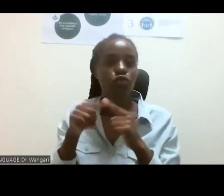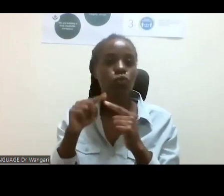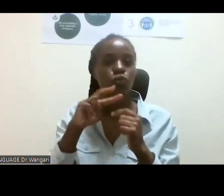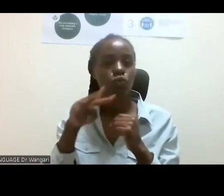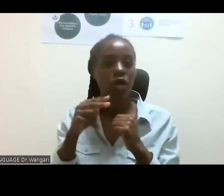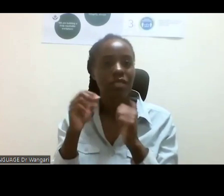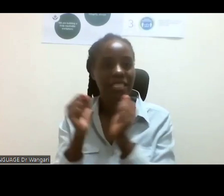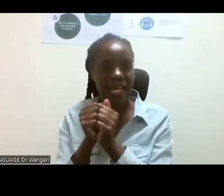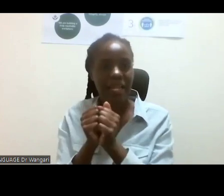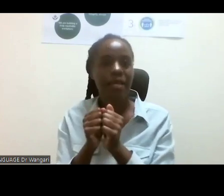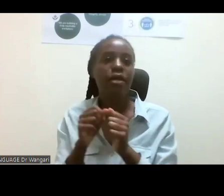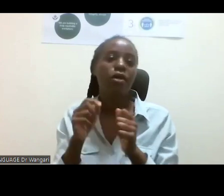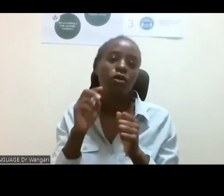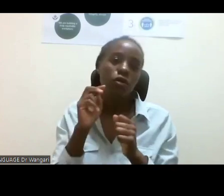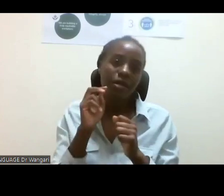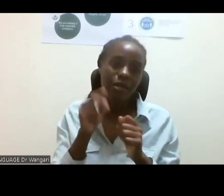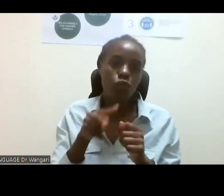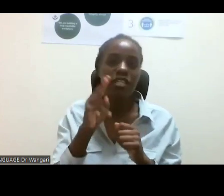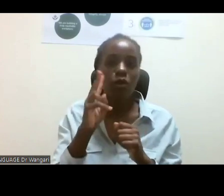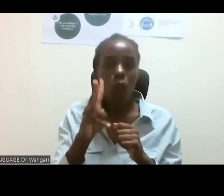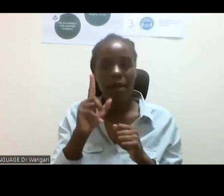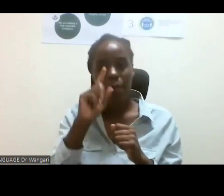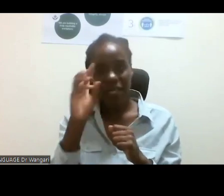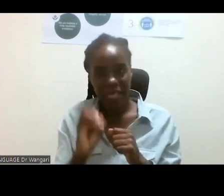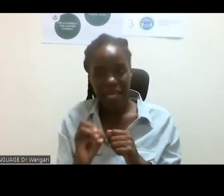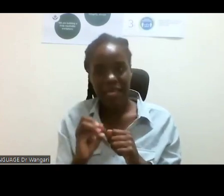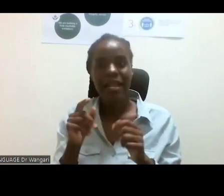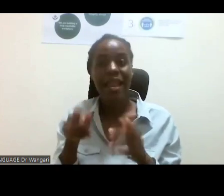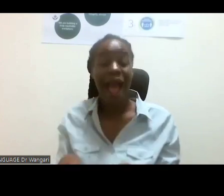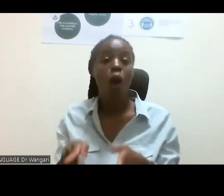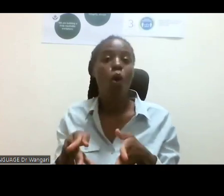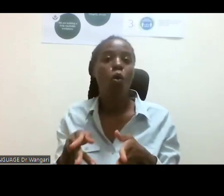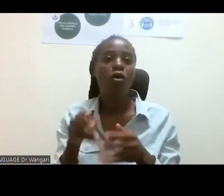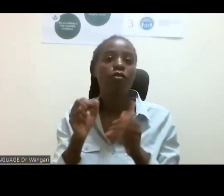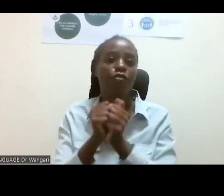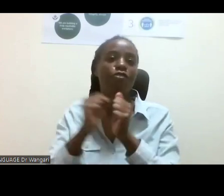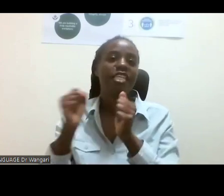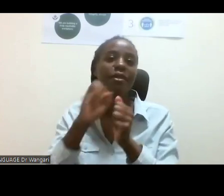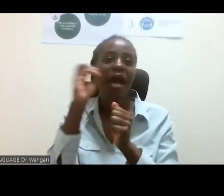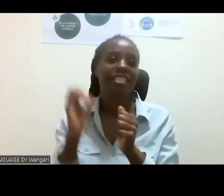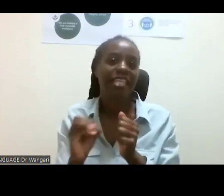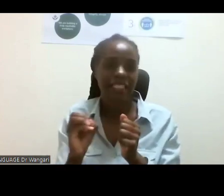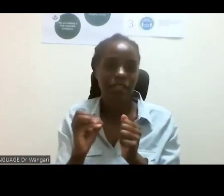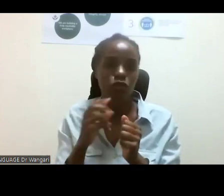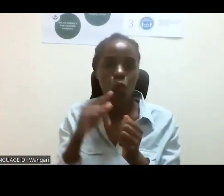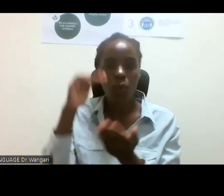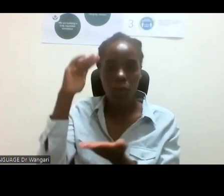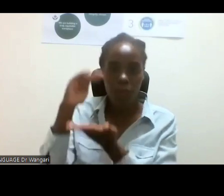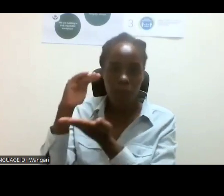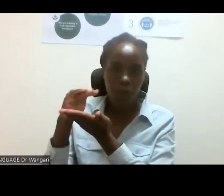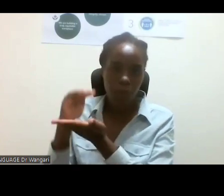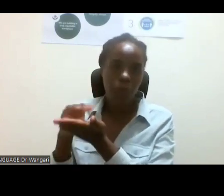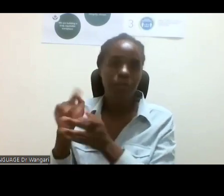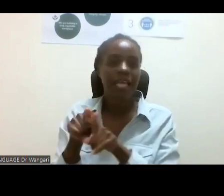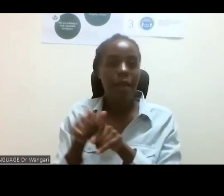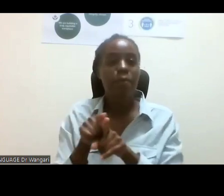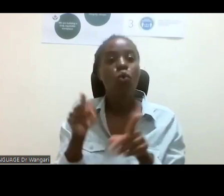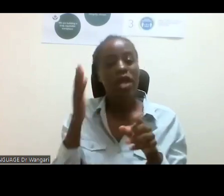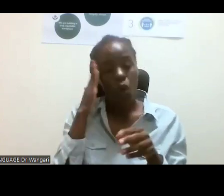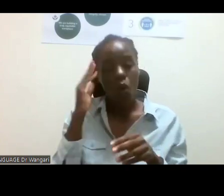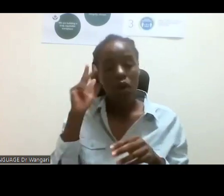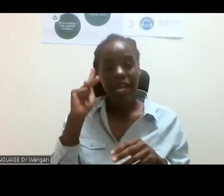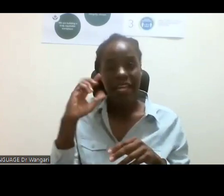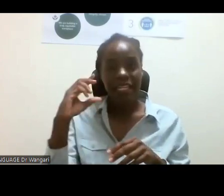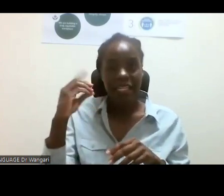2014, 21%, and 2022, 15%. Further analysis of KDHS 2022 indicates that the prevalence